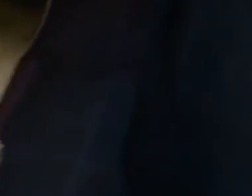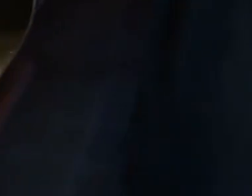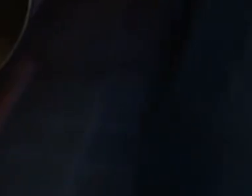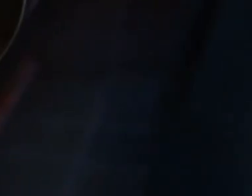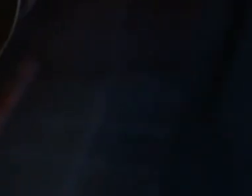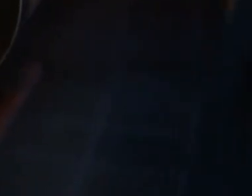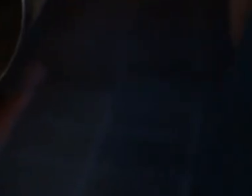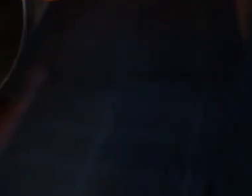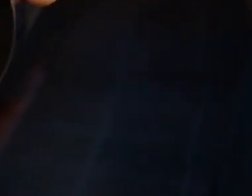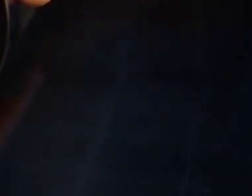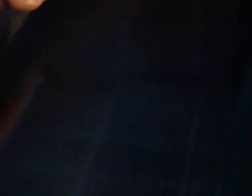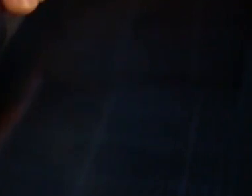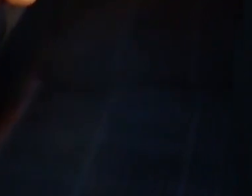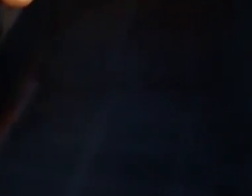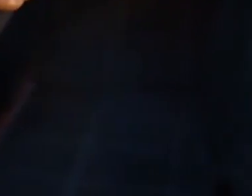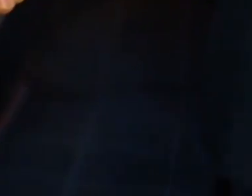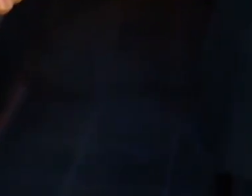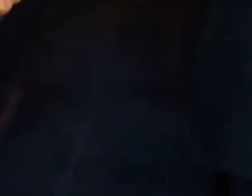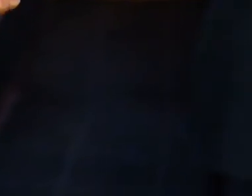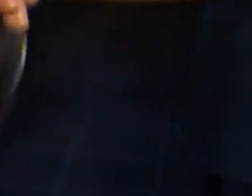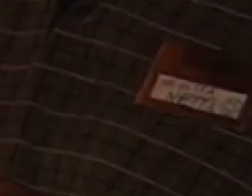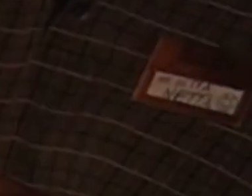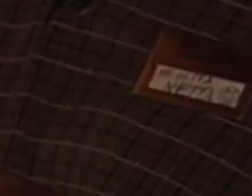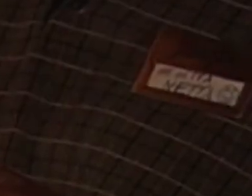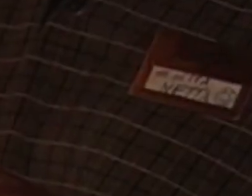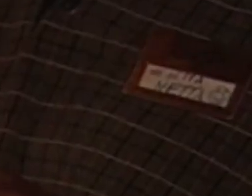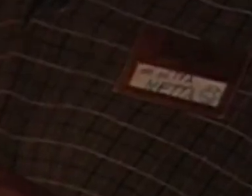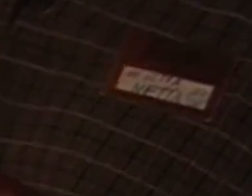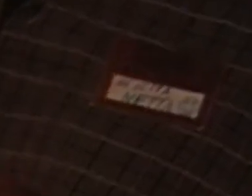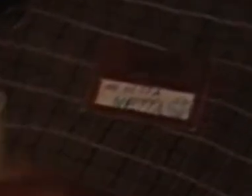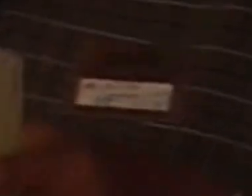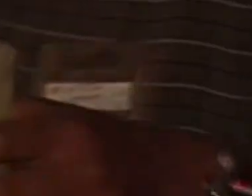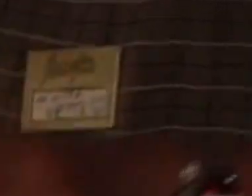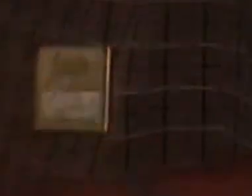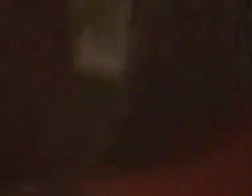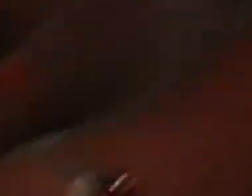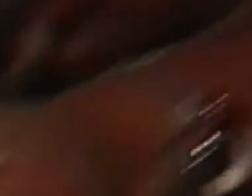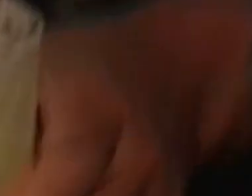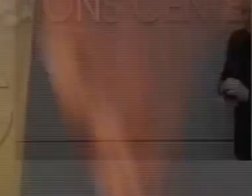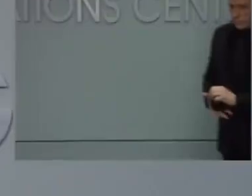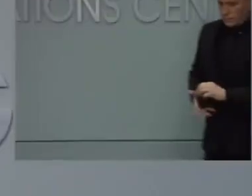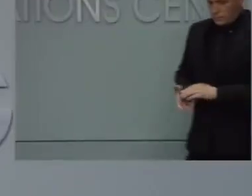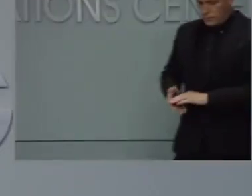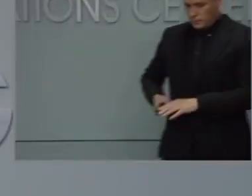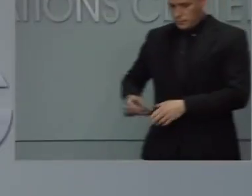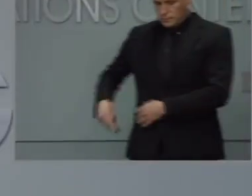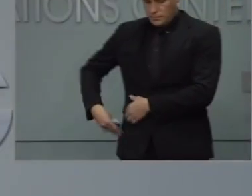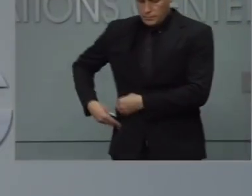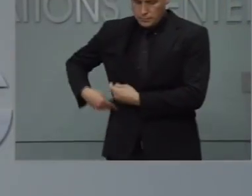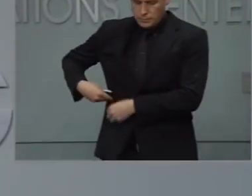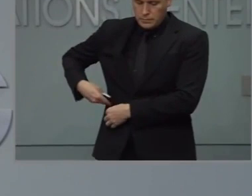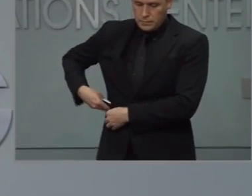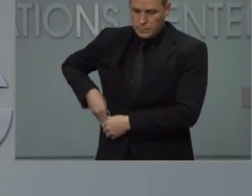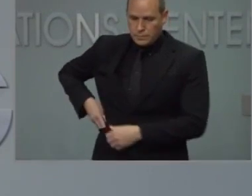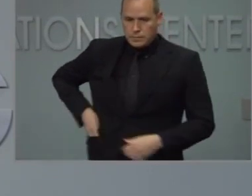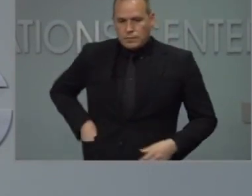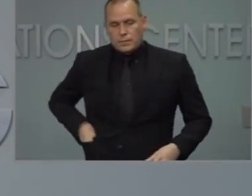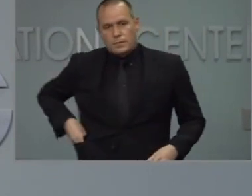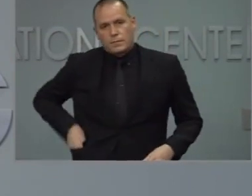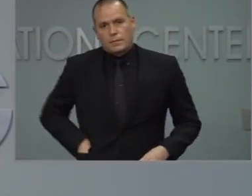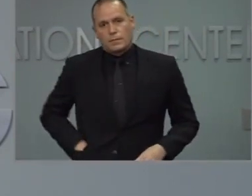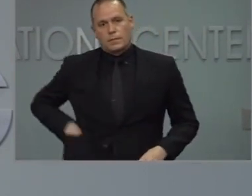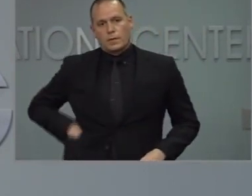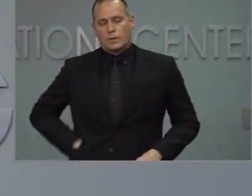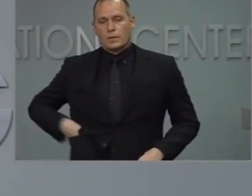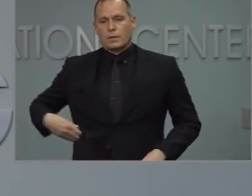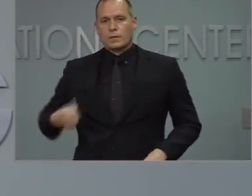capacity. Bars will still be restricted to 50%. I asked Cooper why he continues to treat them differently. Grouping certain settings